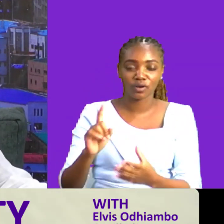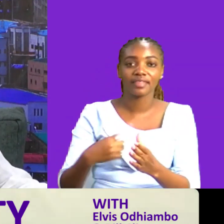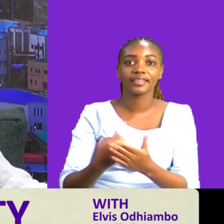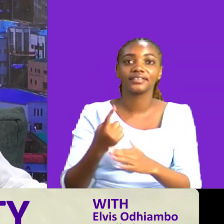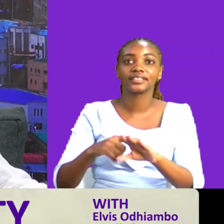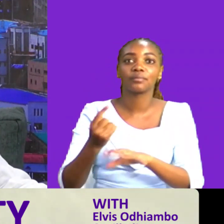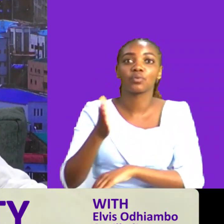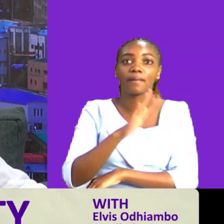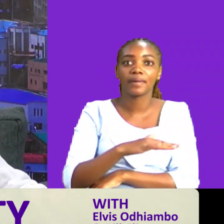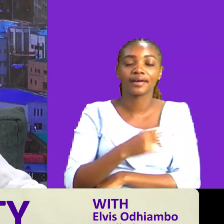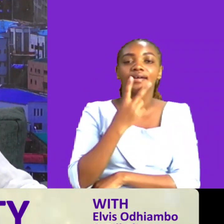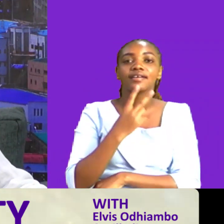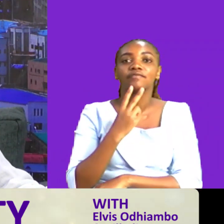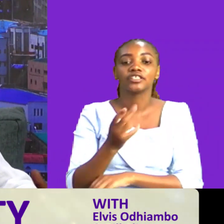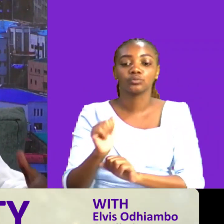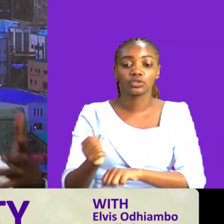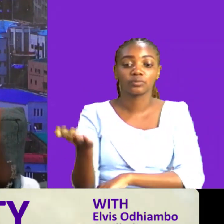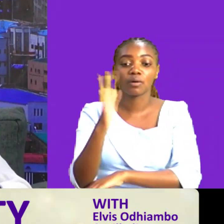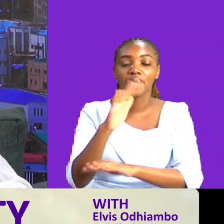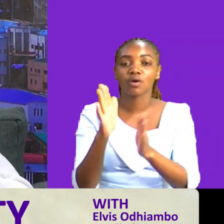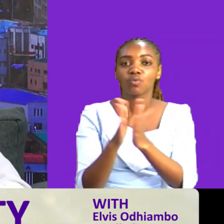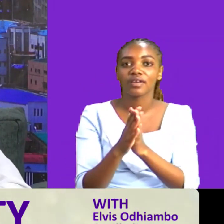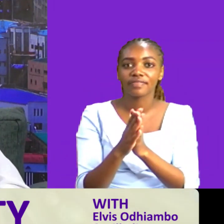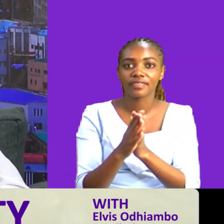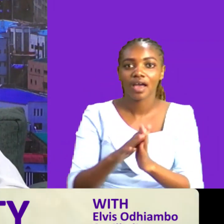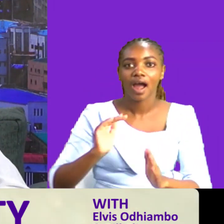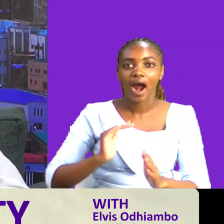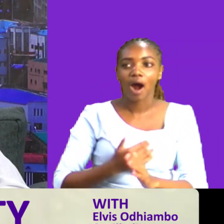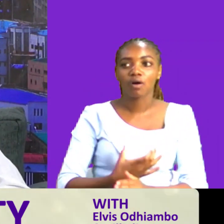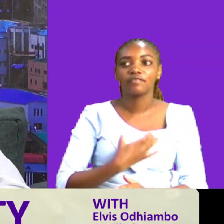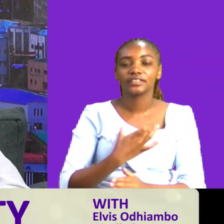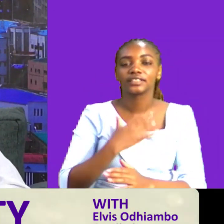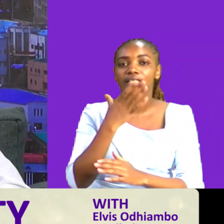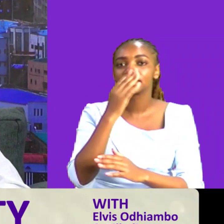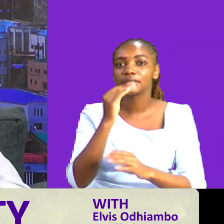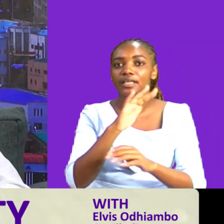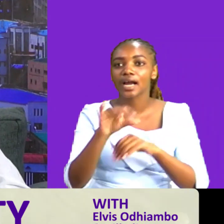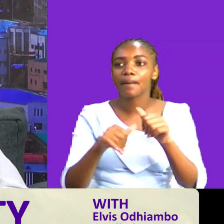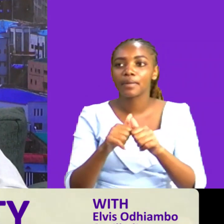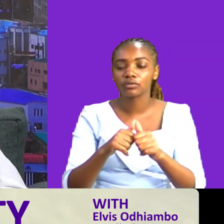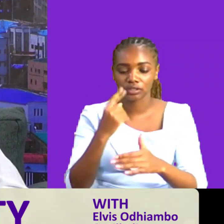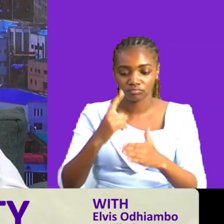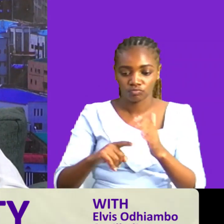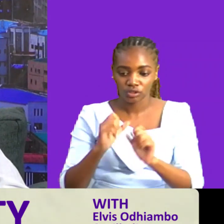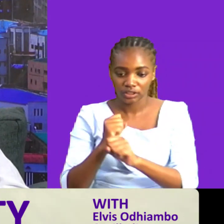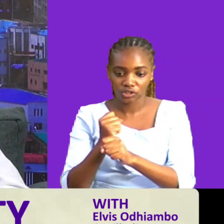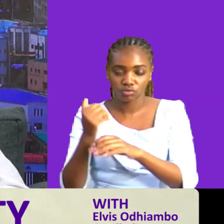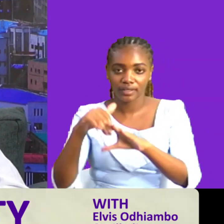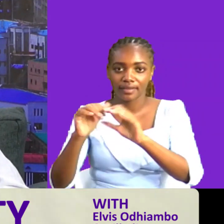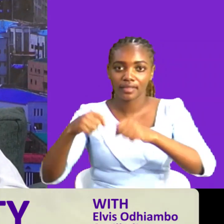Elvis will be coming back with our guest, talking about how he's doing well in the